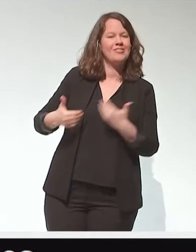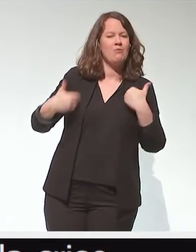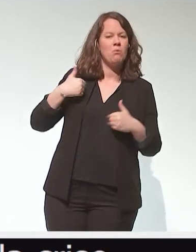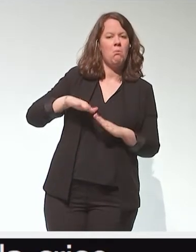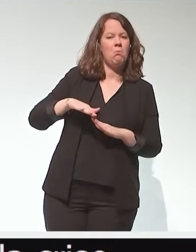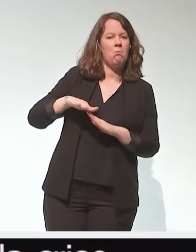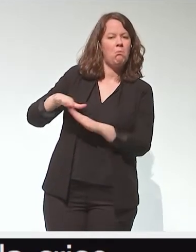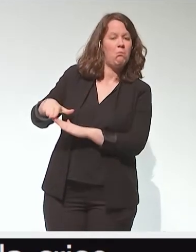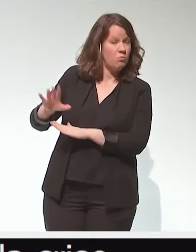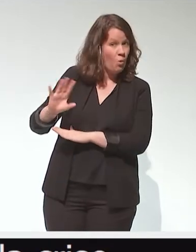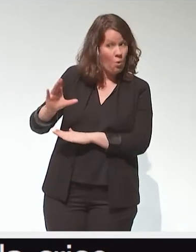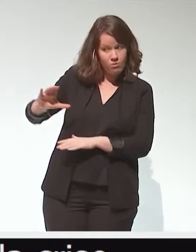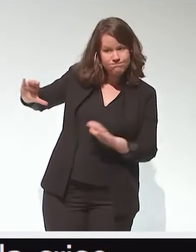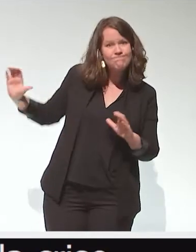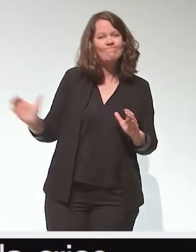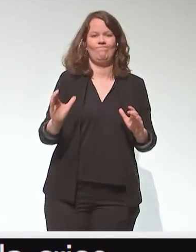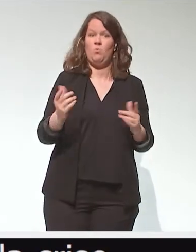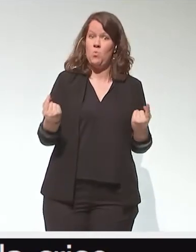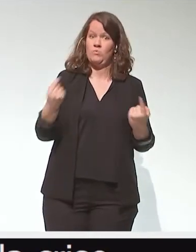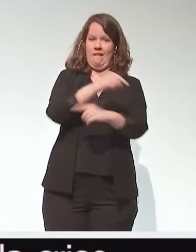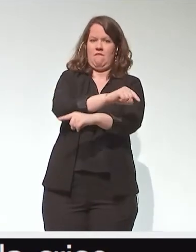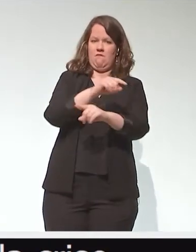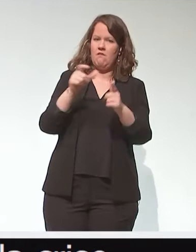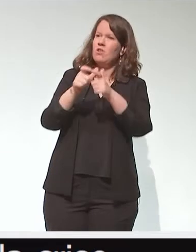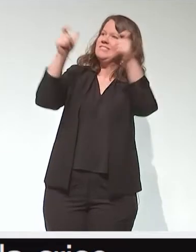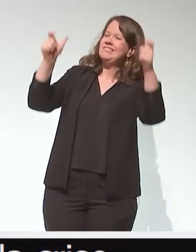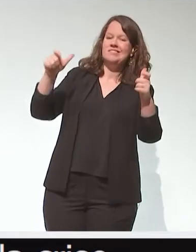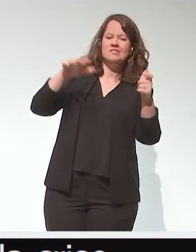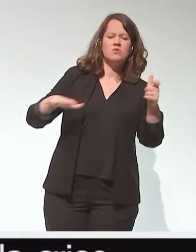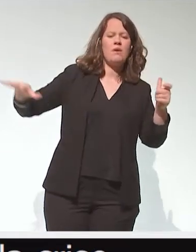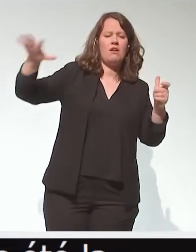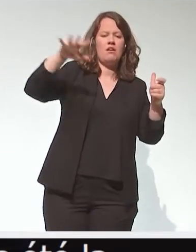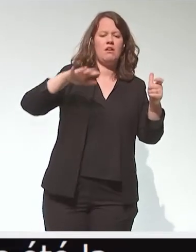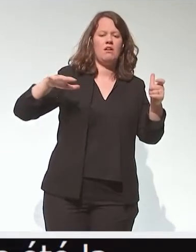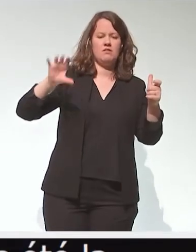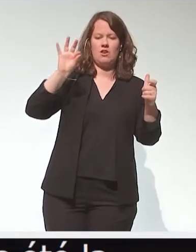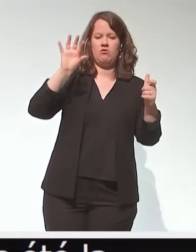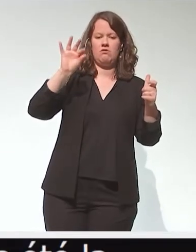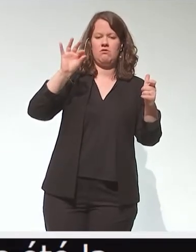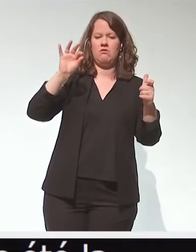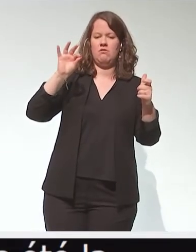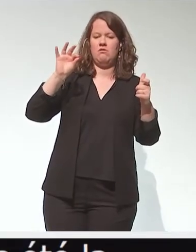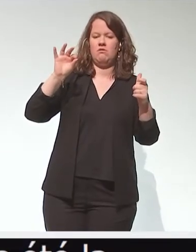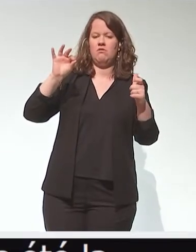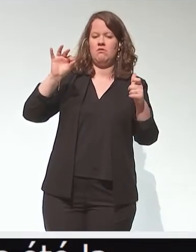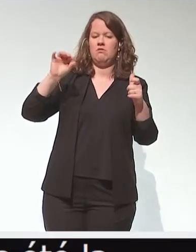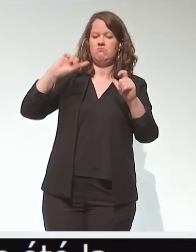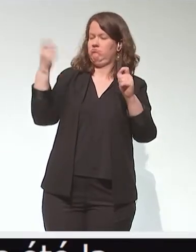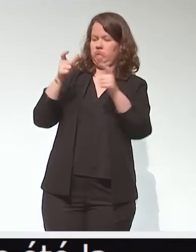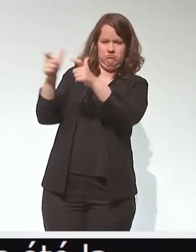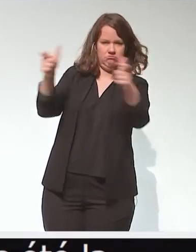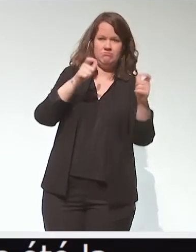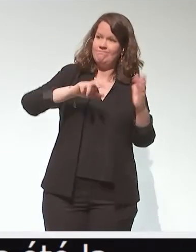an adjustment variable because we got major companies to sign an inclusion manifesto, and